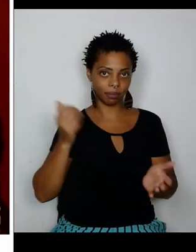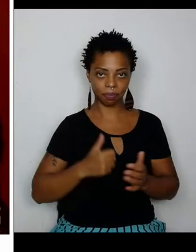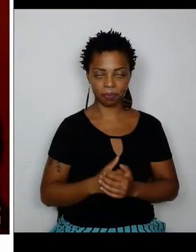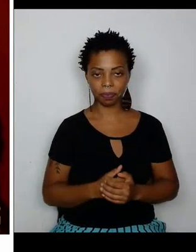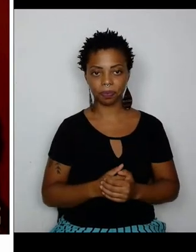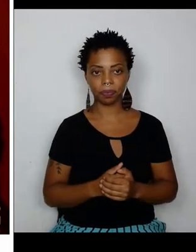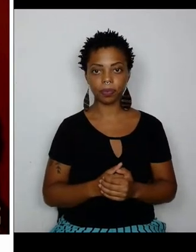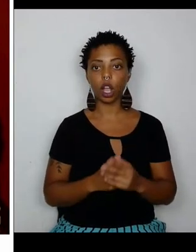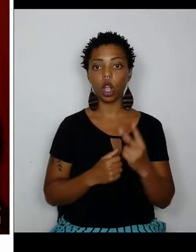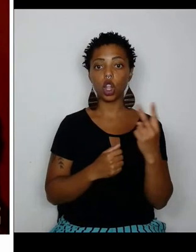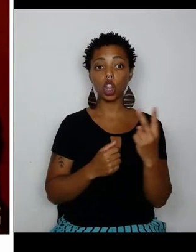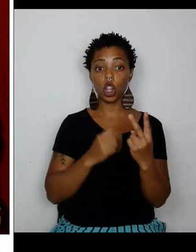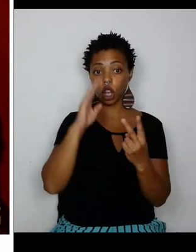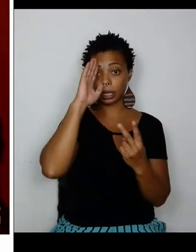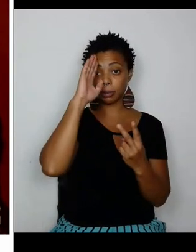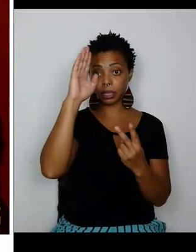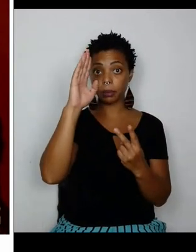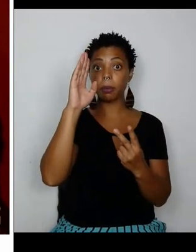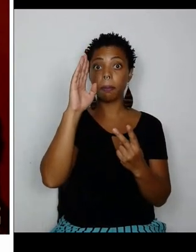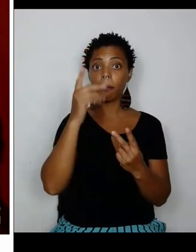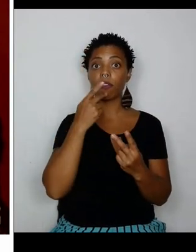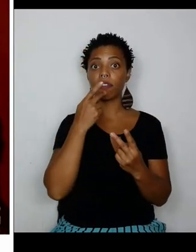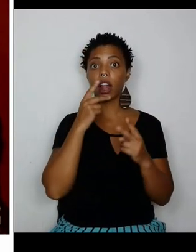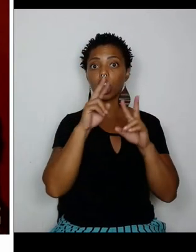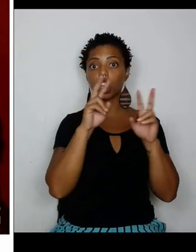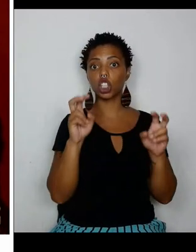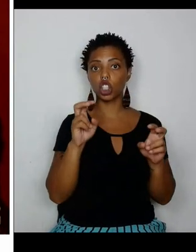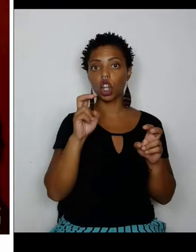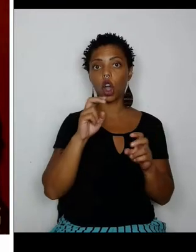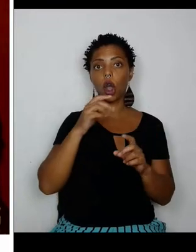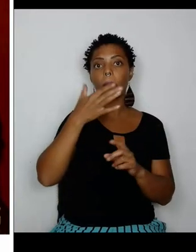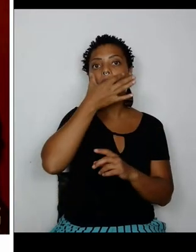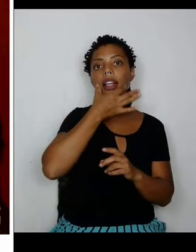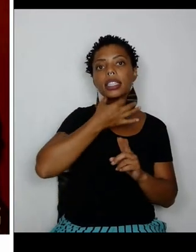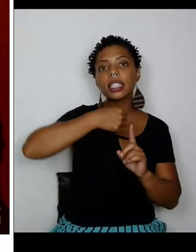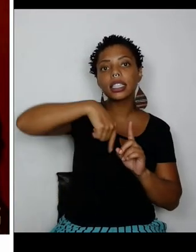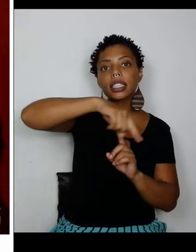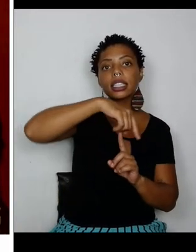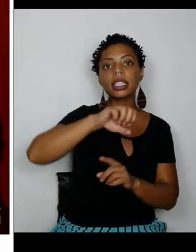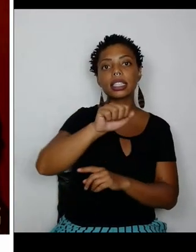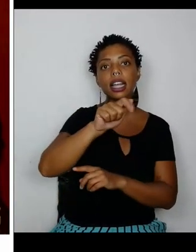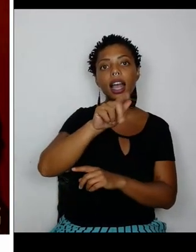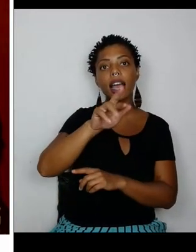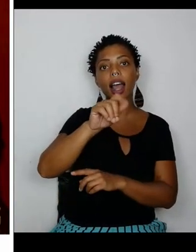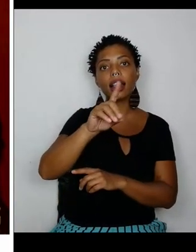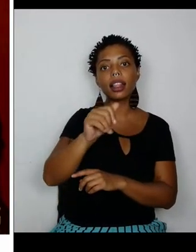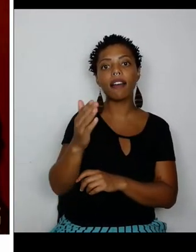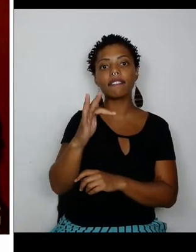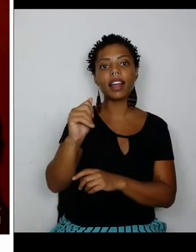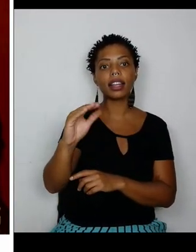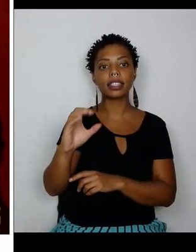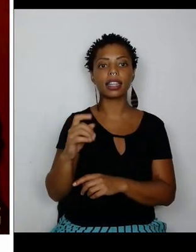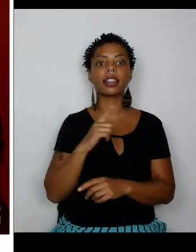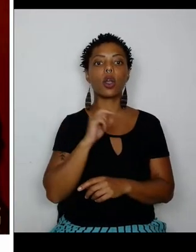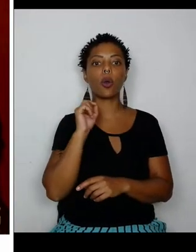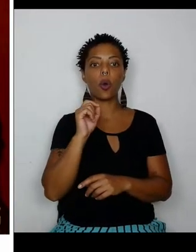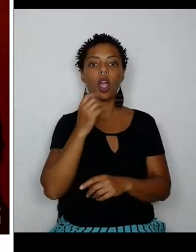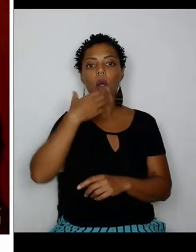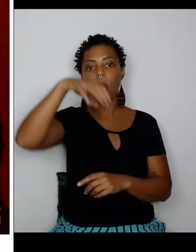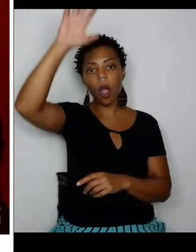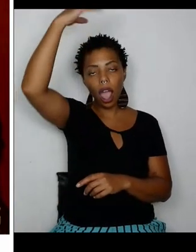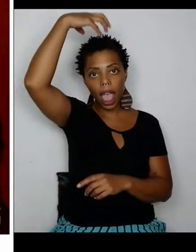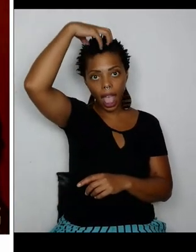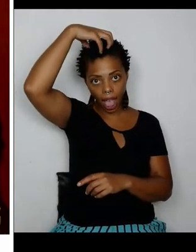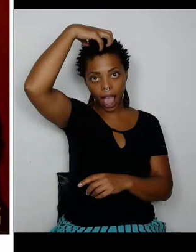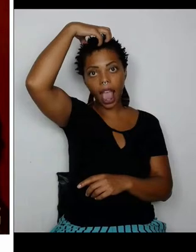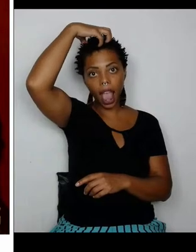face the sixth century legend tells of the king of odessa who was cured by the imprint of christ's face on the cloth and that this